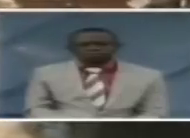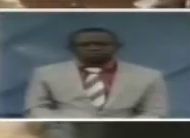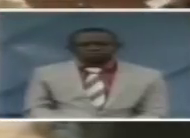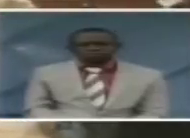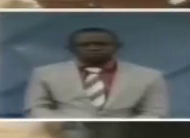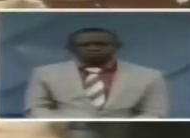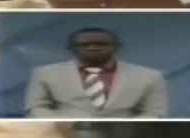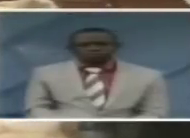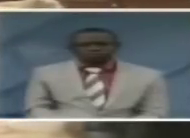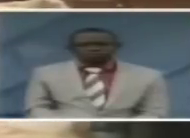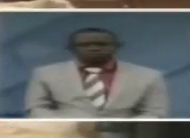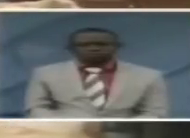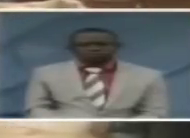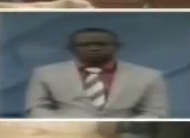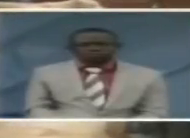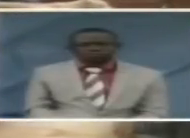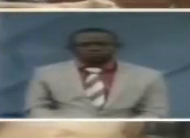order.